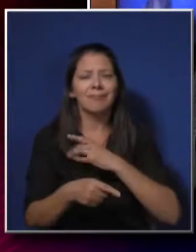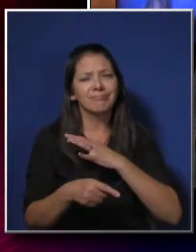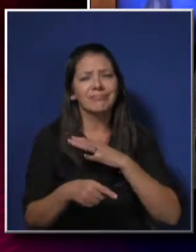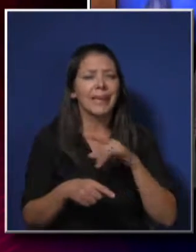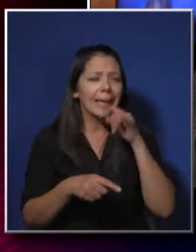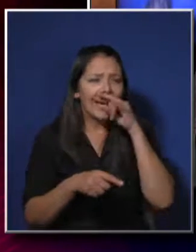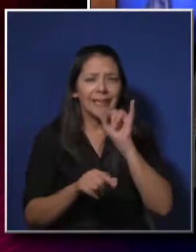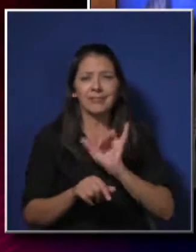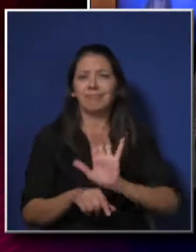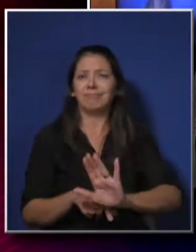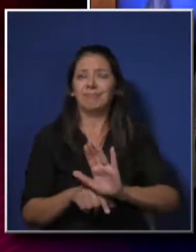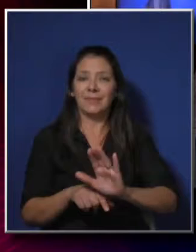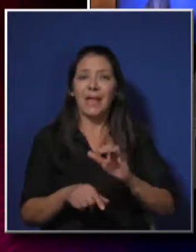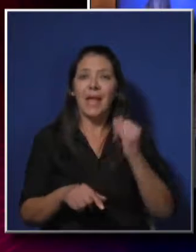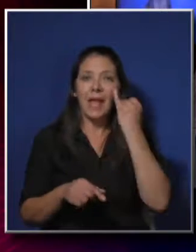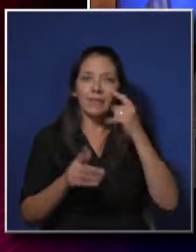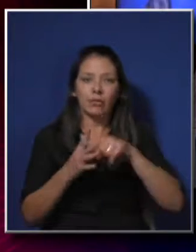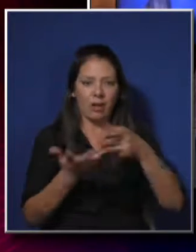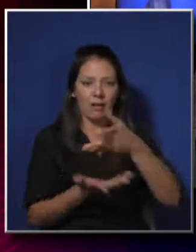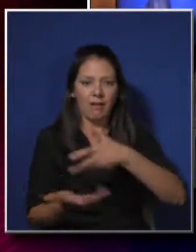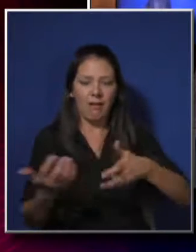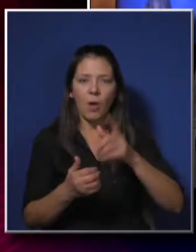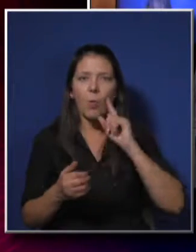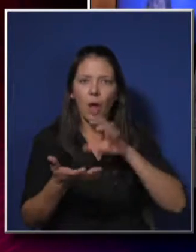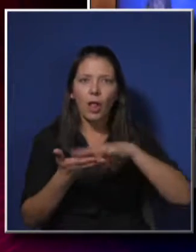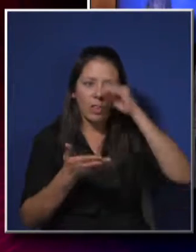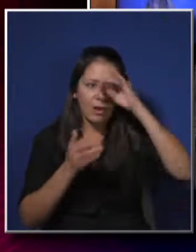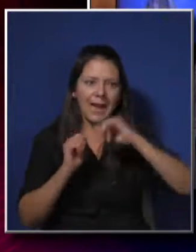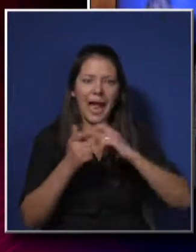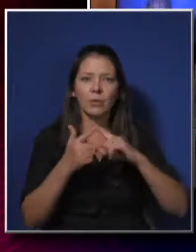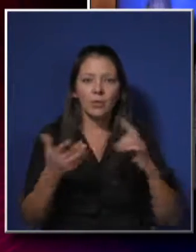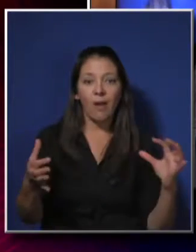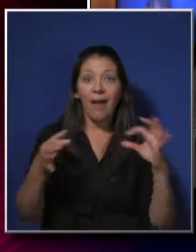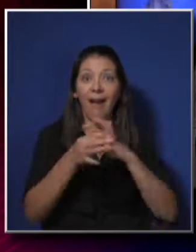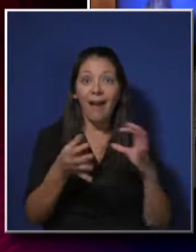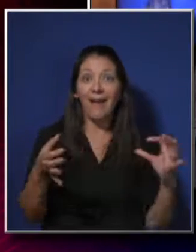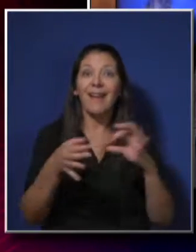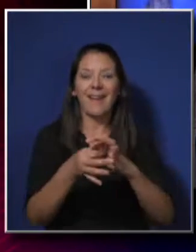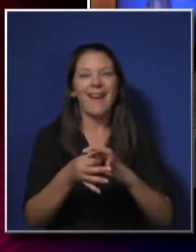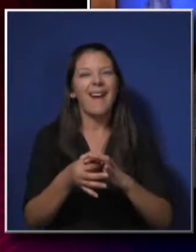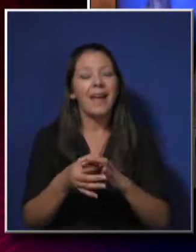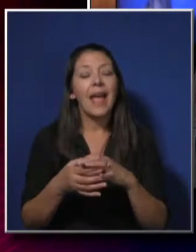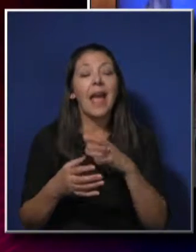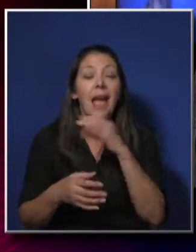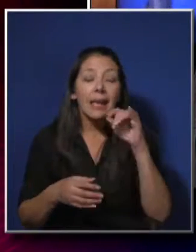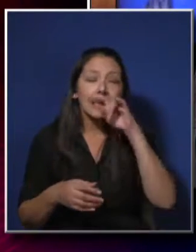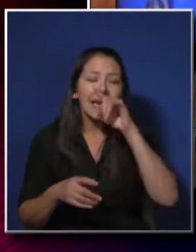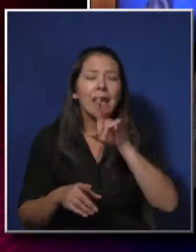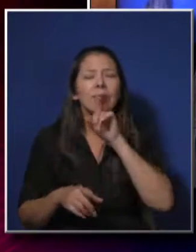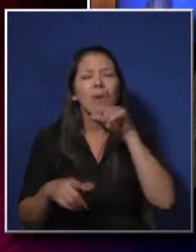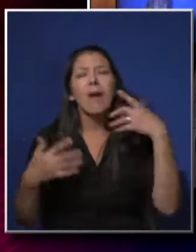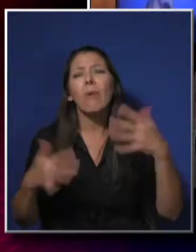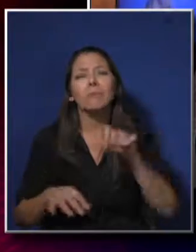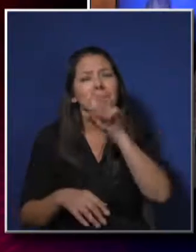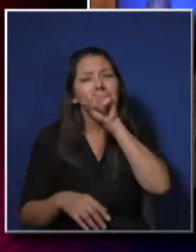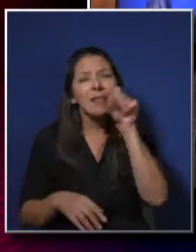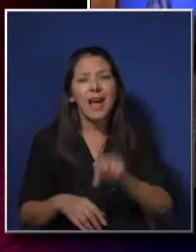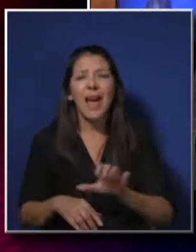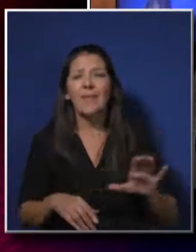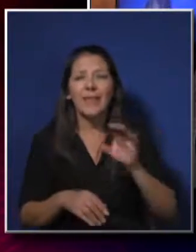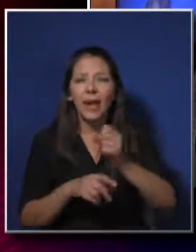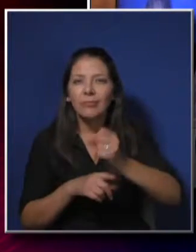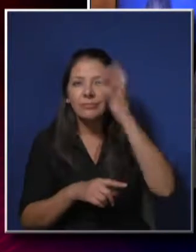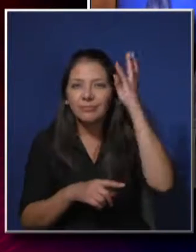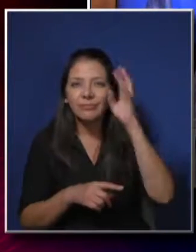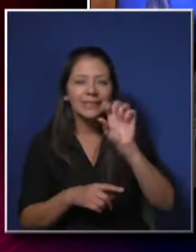start connecting, and they're trying to find ways. They absolutely love the Sentinel Zone. The Sentinel Zone is their